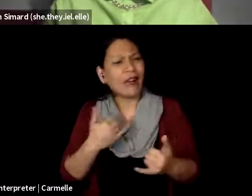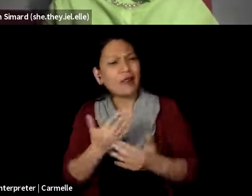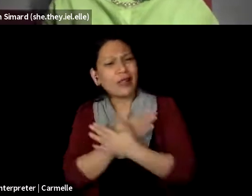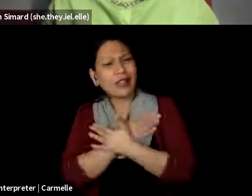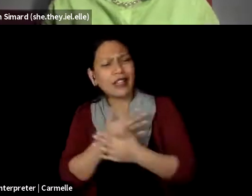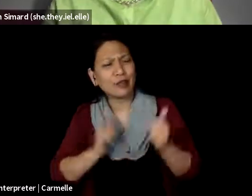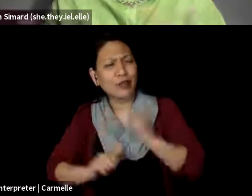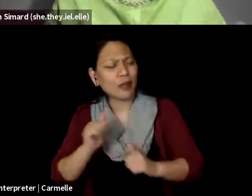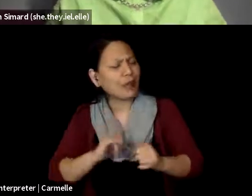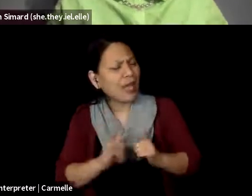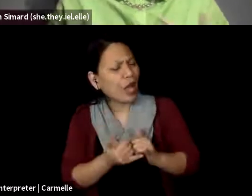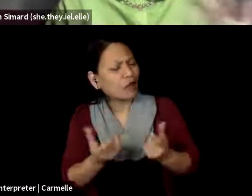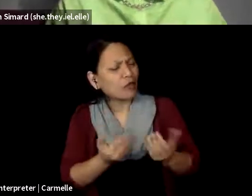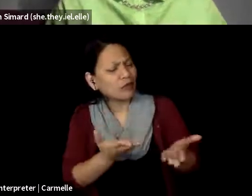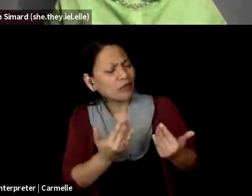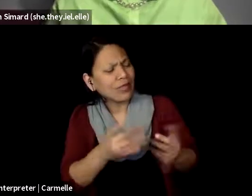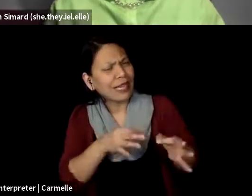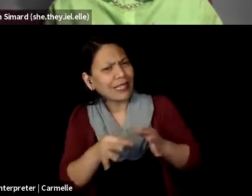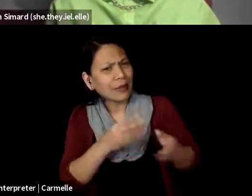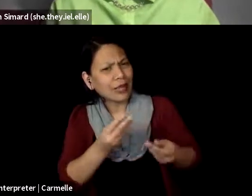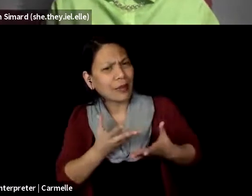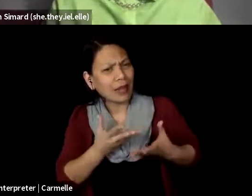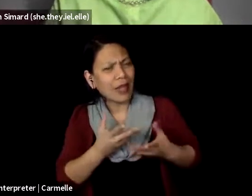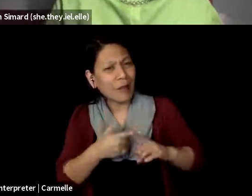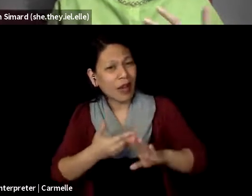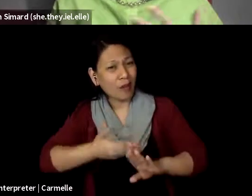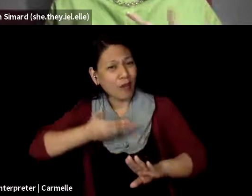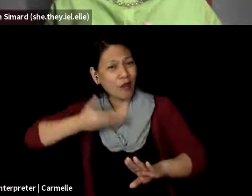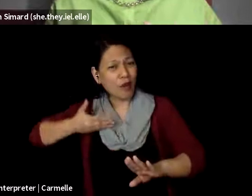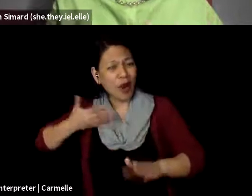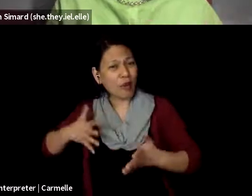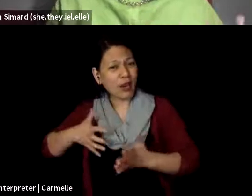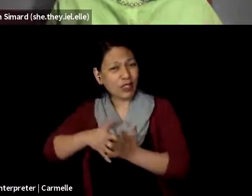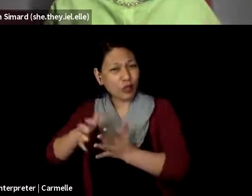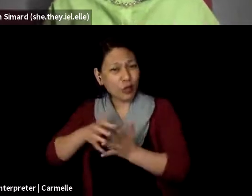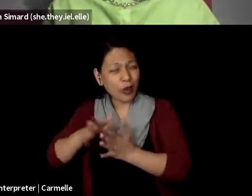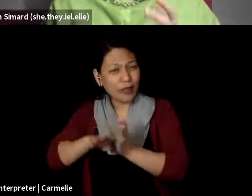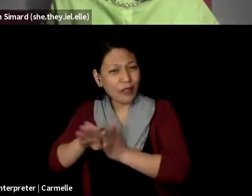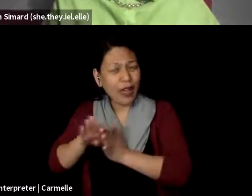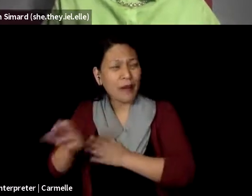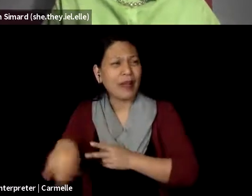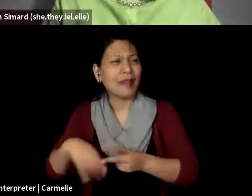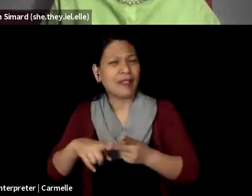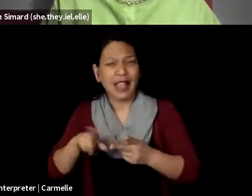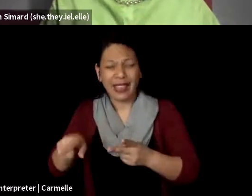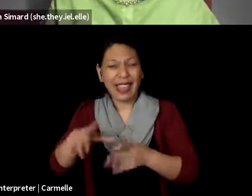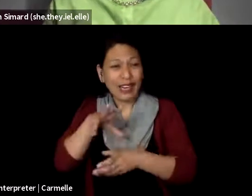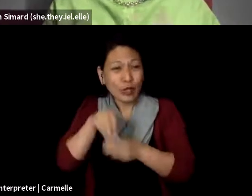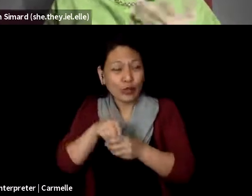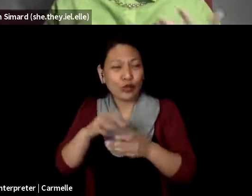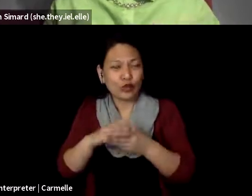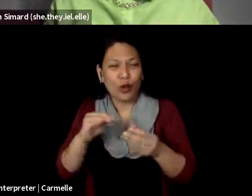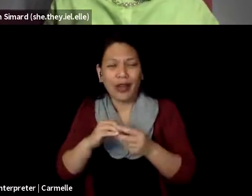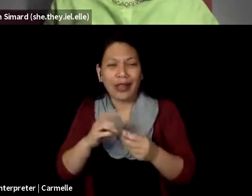do this? You know, meanwhile, the script has already been built with several like violent light flashes.